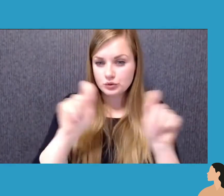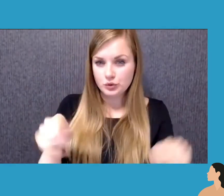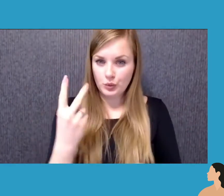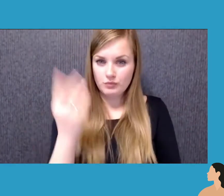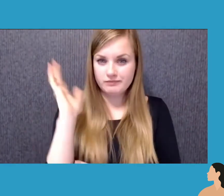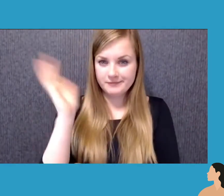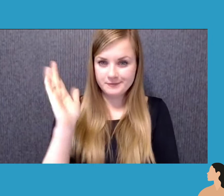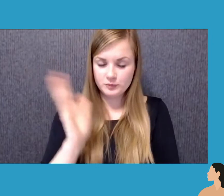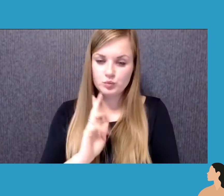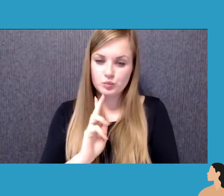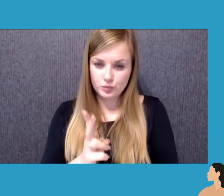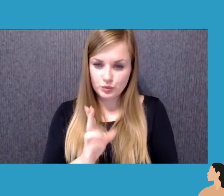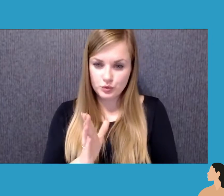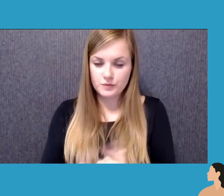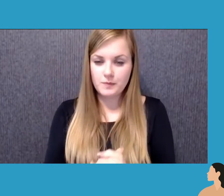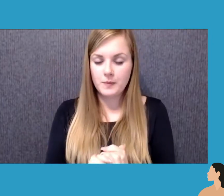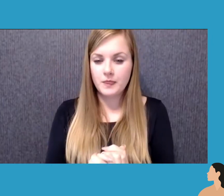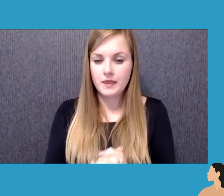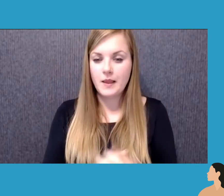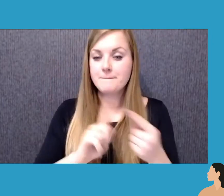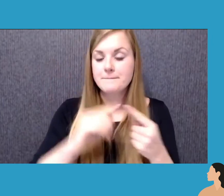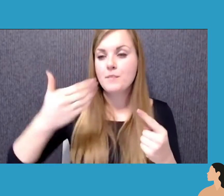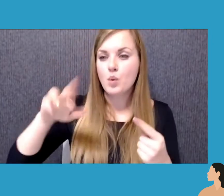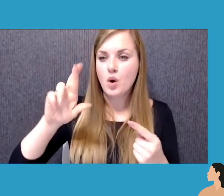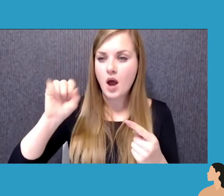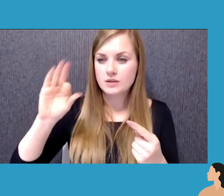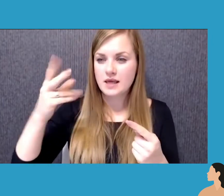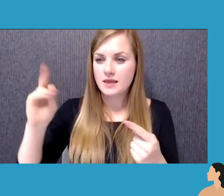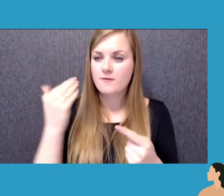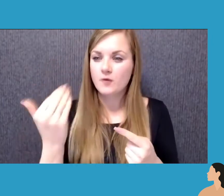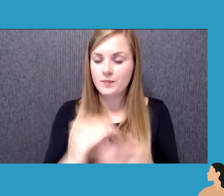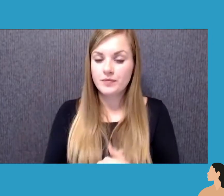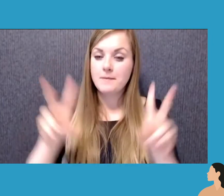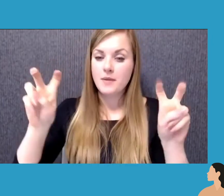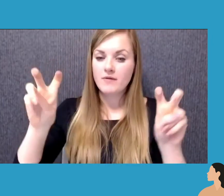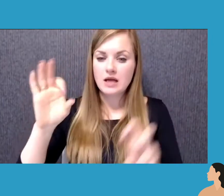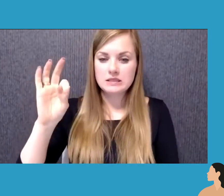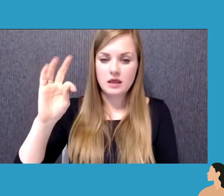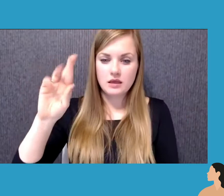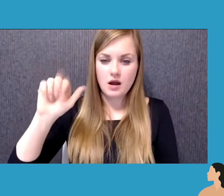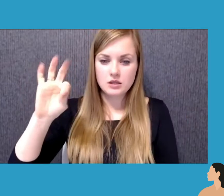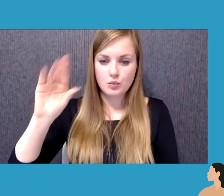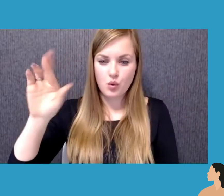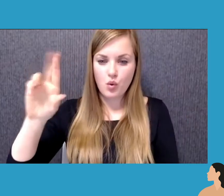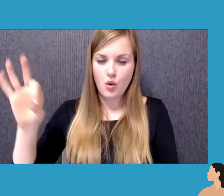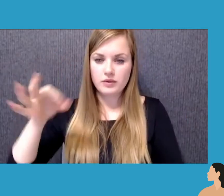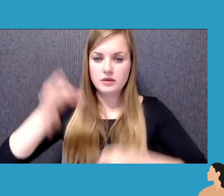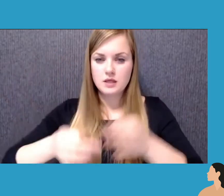Rights. Firstly, we will start from Ms. Murauskienė's